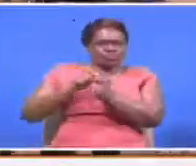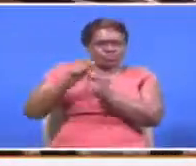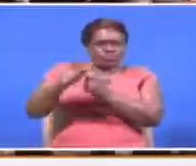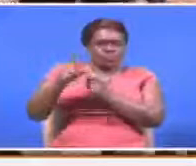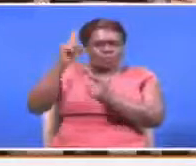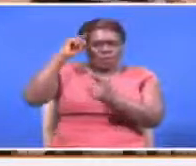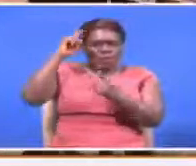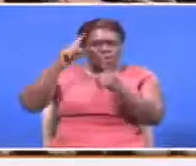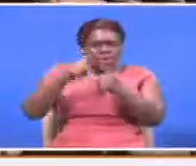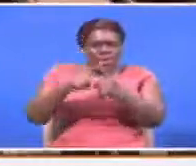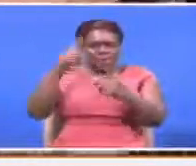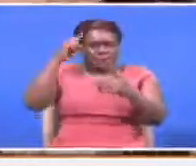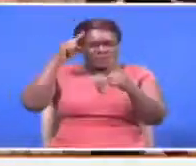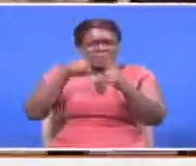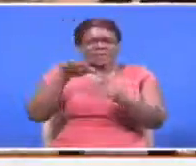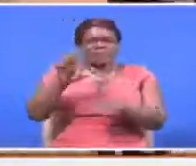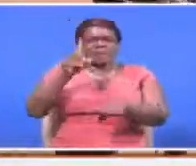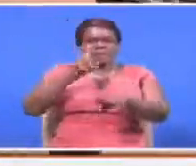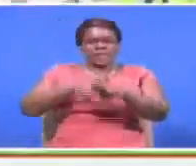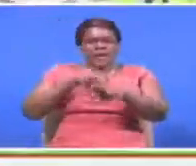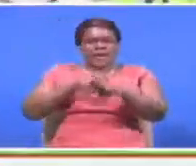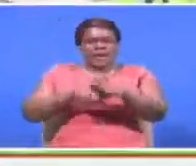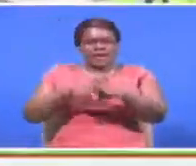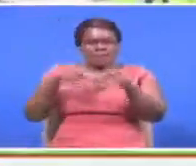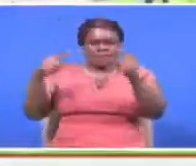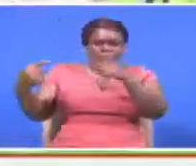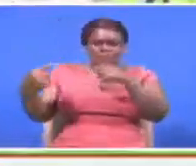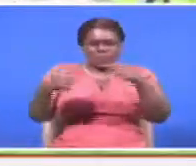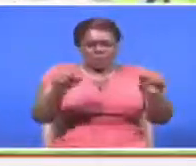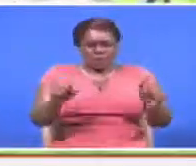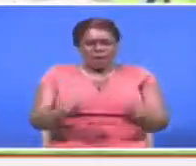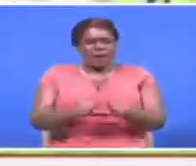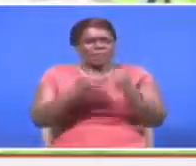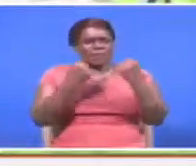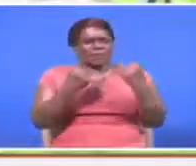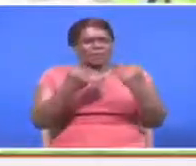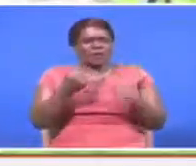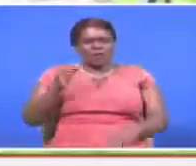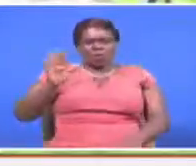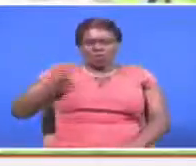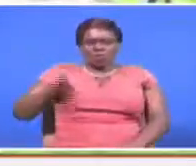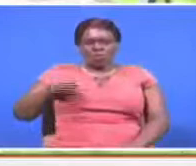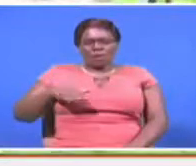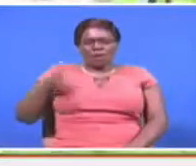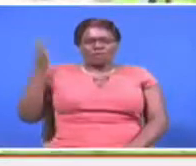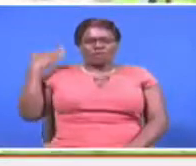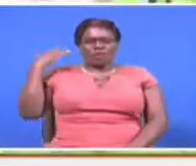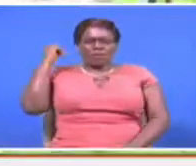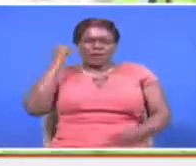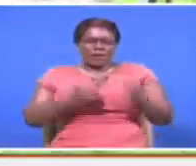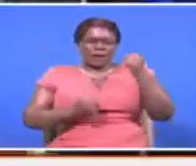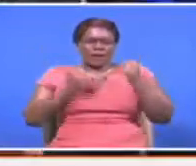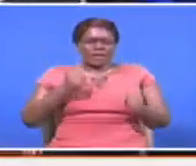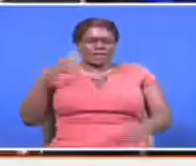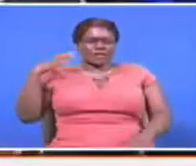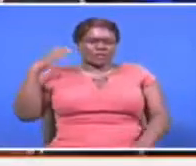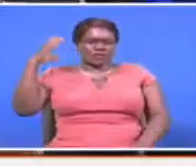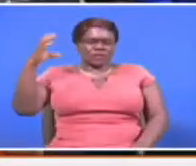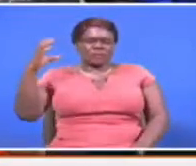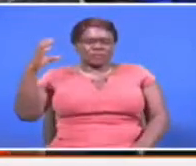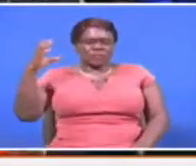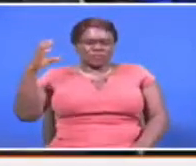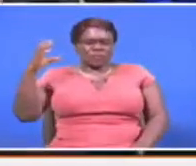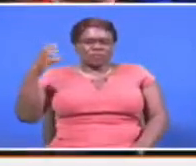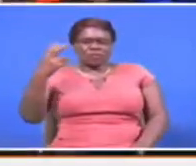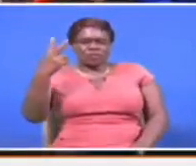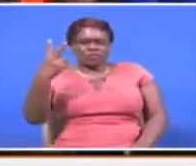to aim at their targets during raids. As a result, Irene Limika, a former marathoner in Berlin World